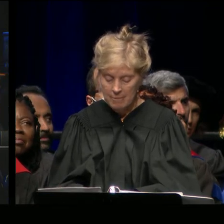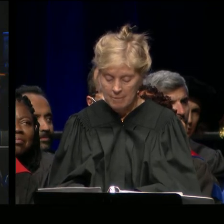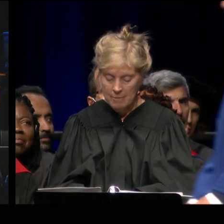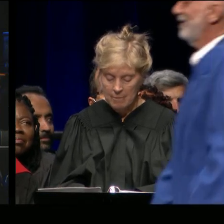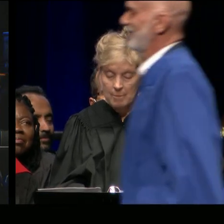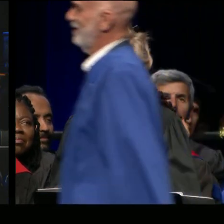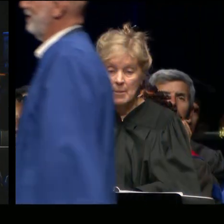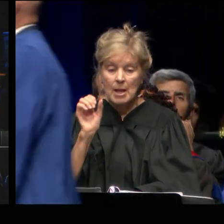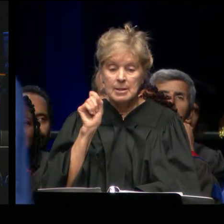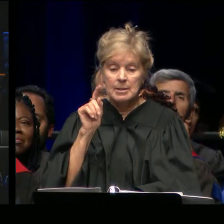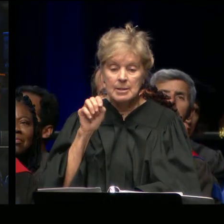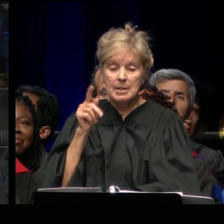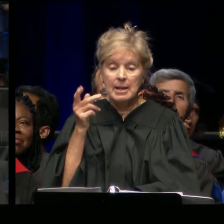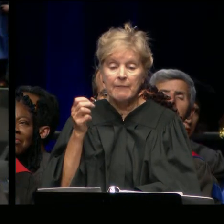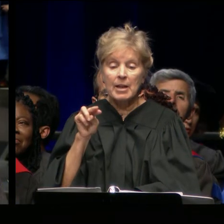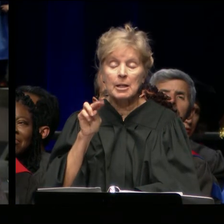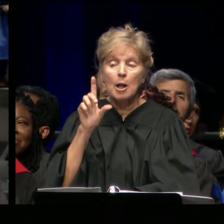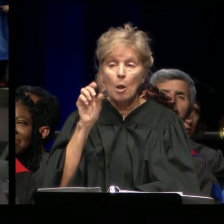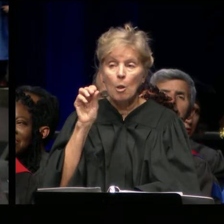Stephen Lokash.